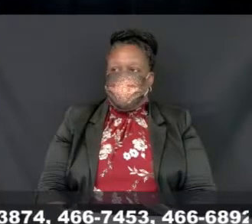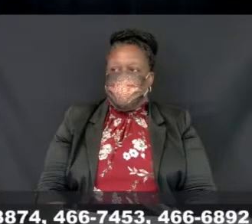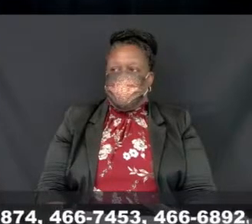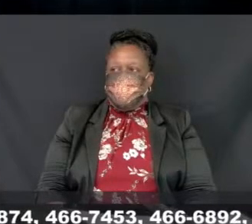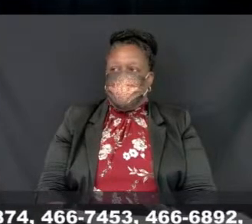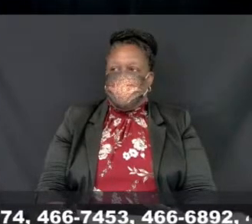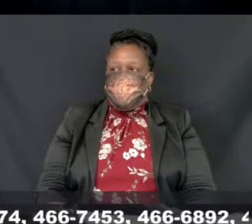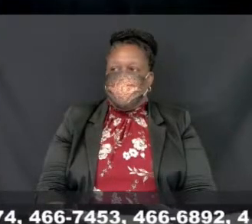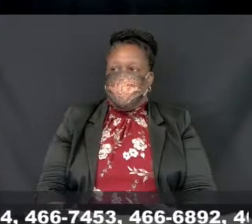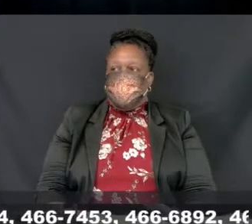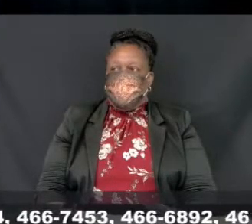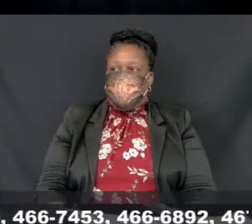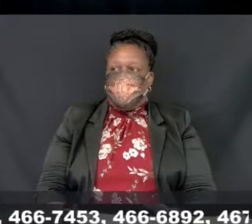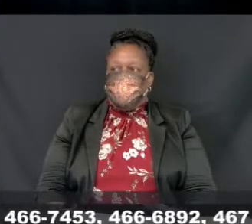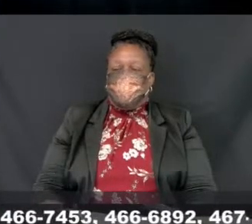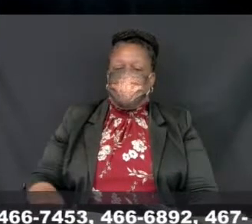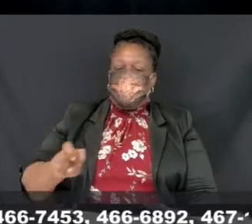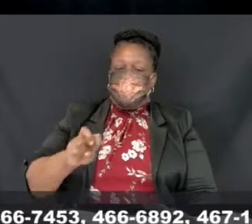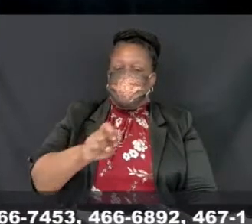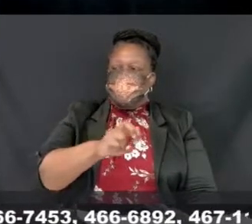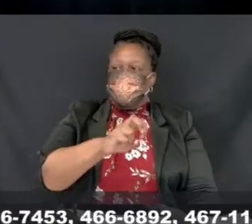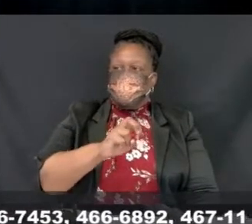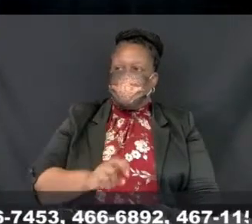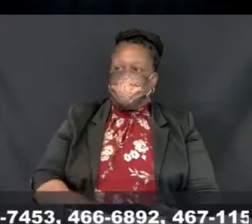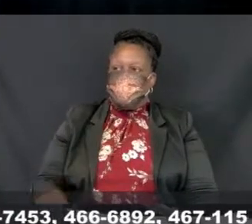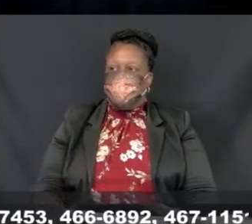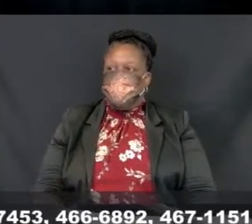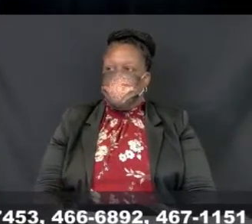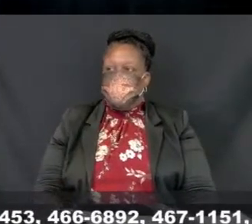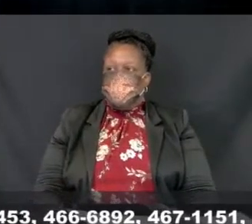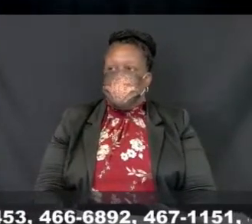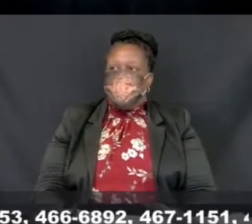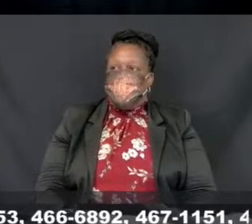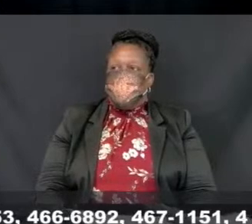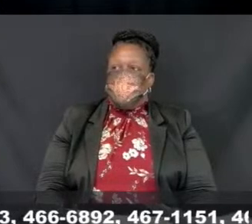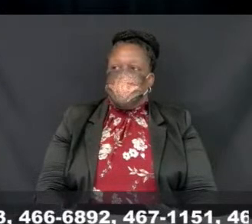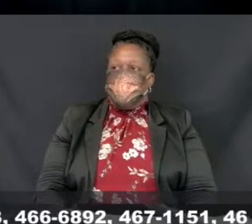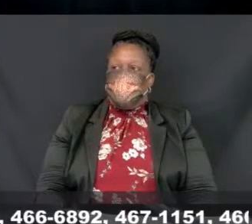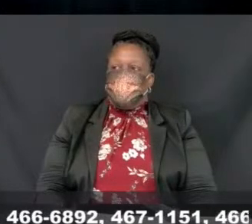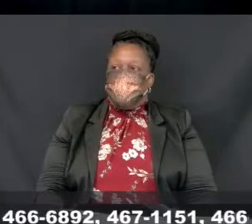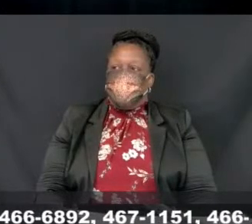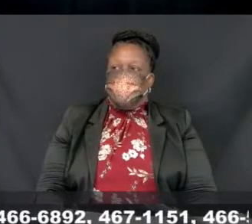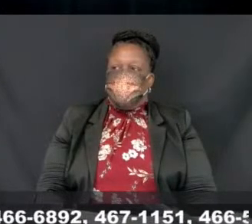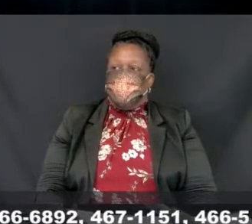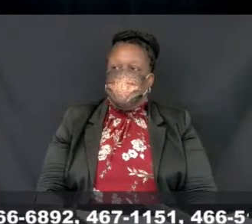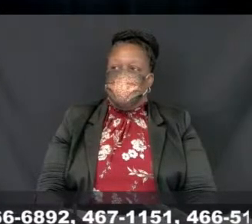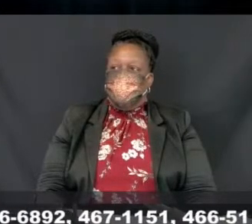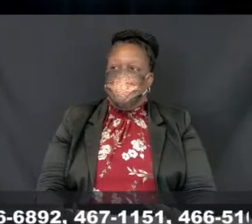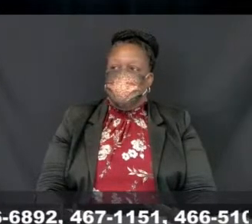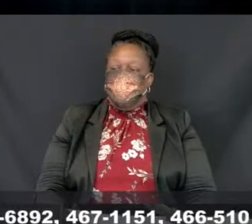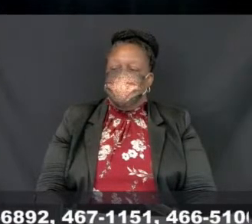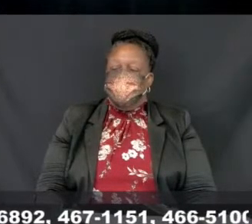Former CEO, St. Kitts Tourism Authority. Trust me, one great character to deal with.